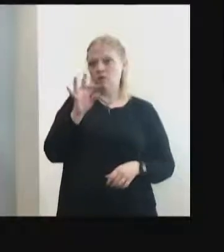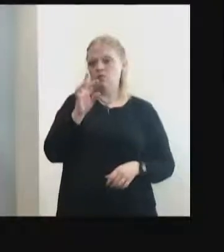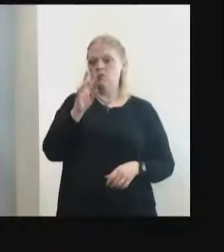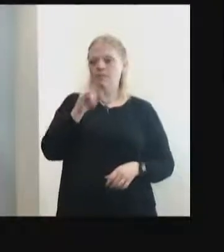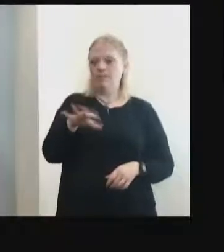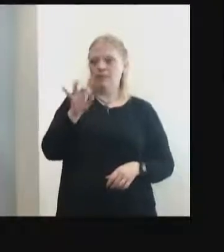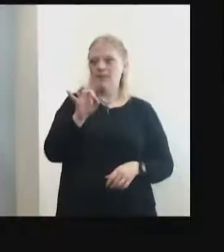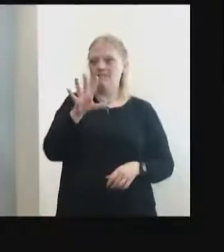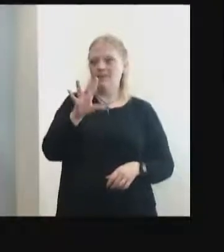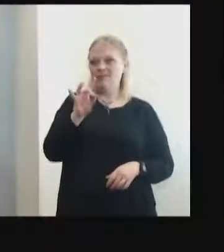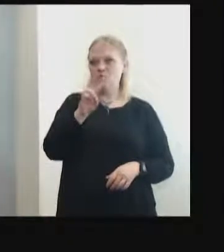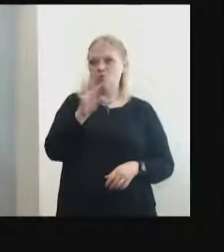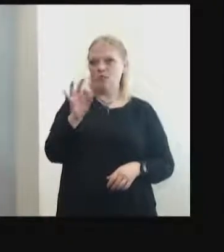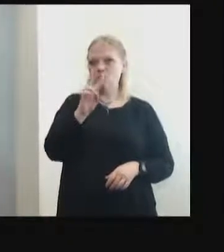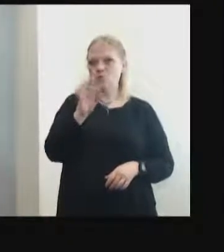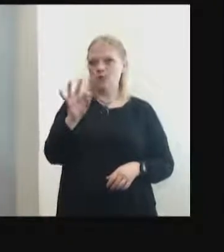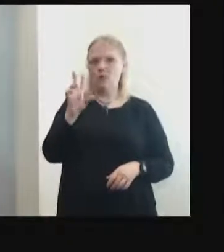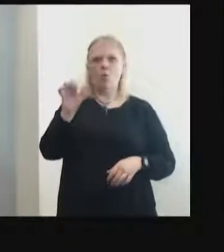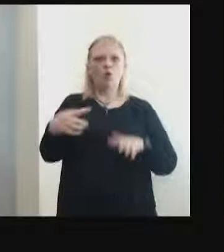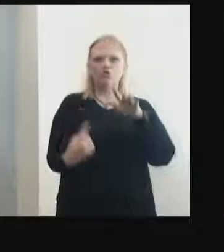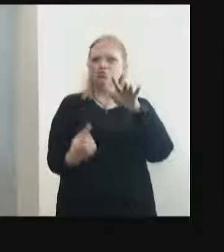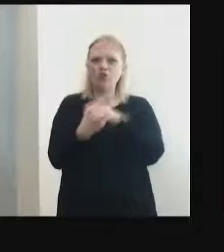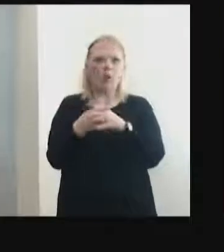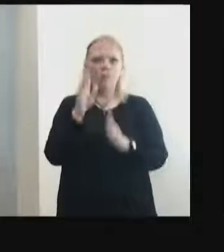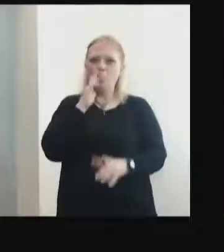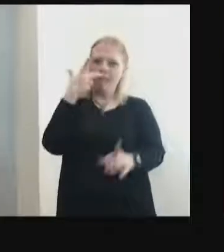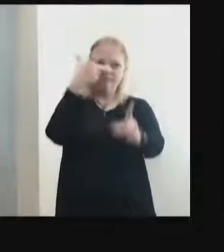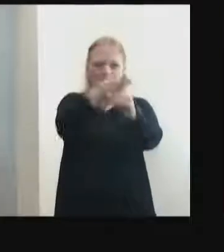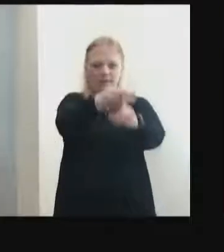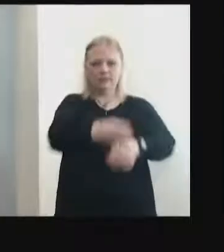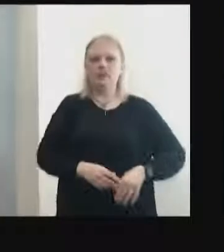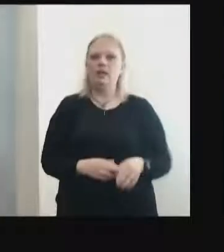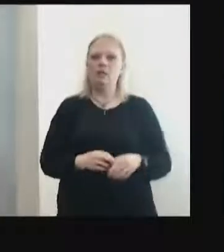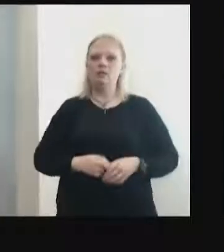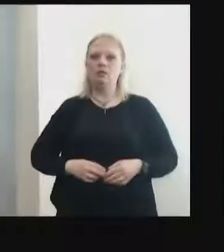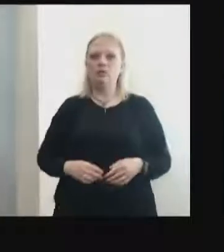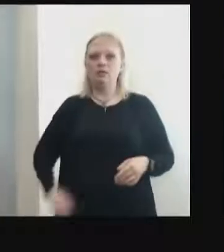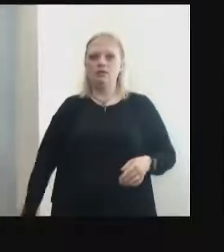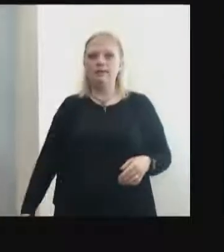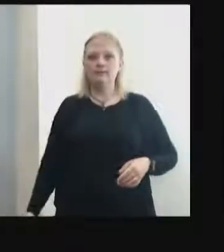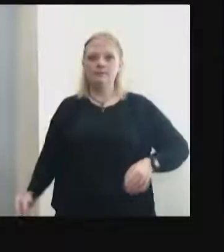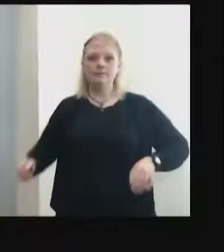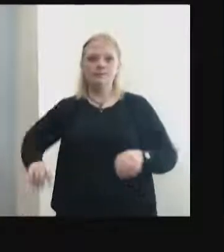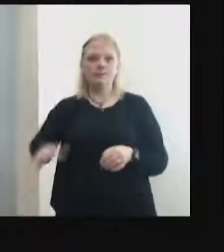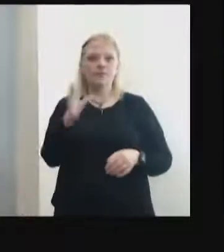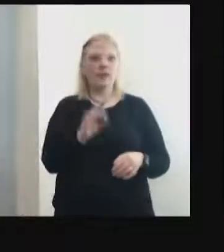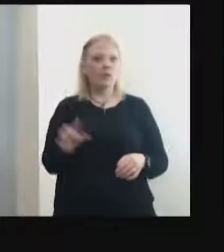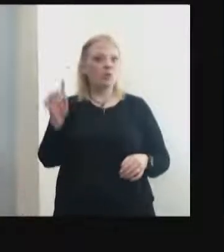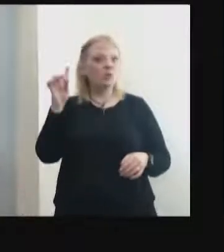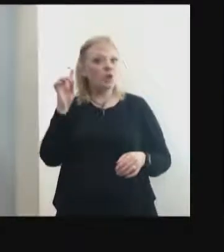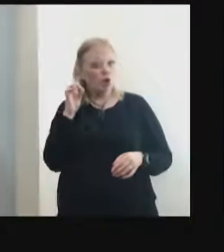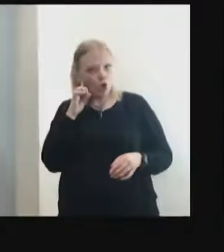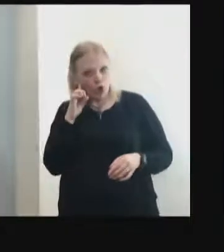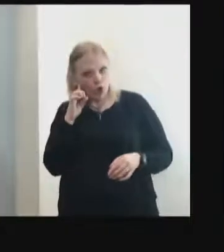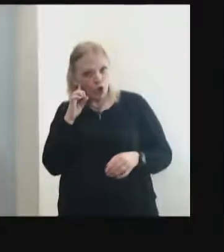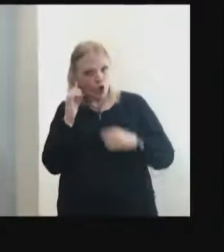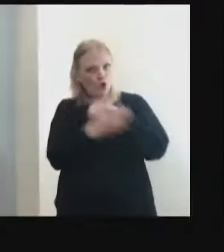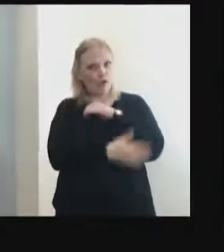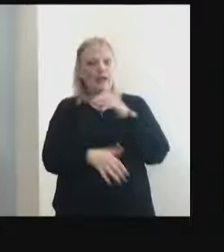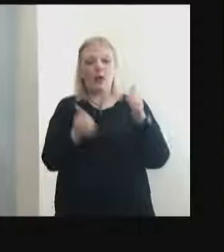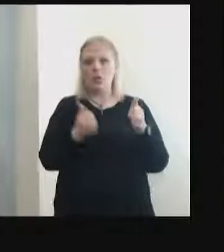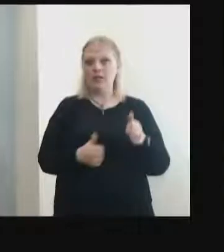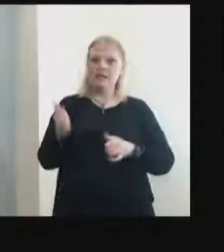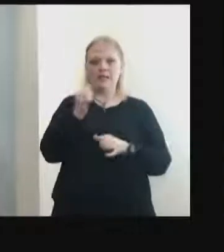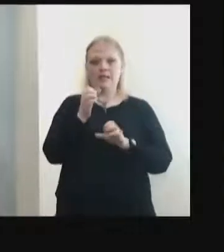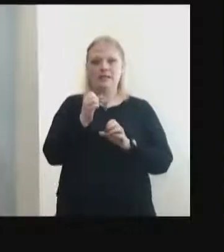858-2929, or just show up. We will vaccinate you. And as you probably heard, our county executive was made the